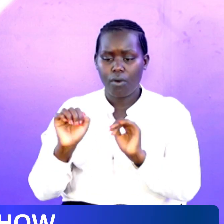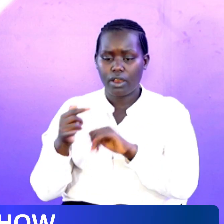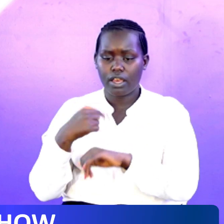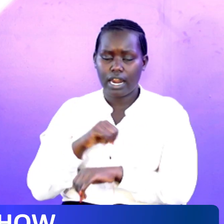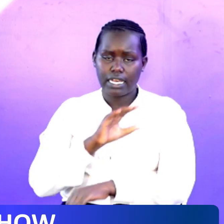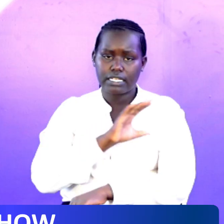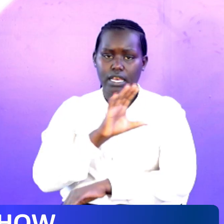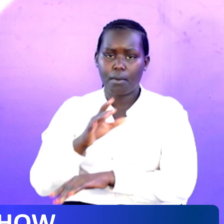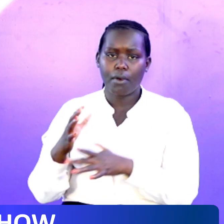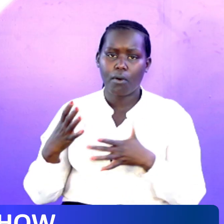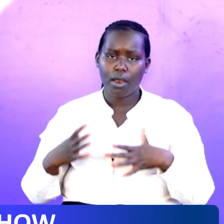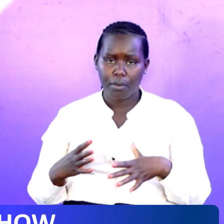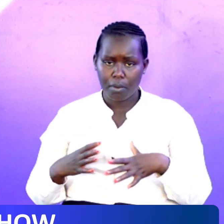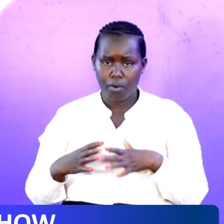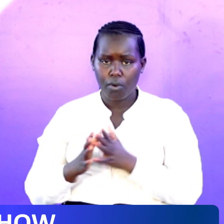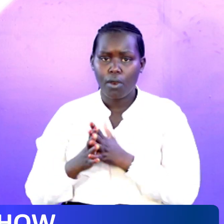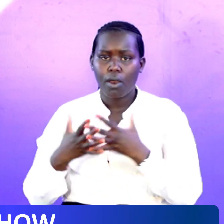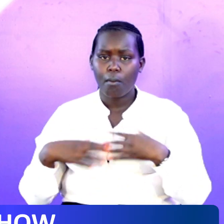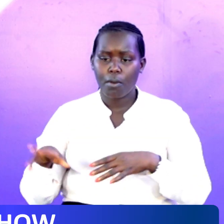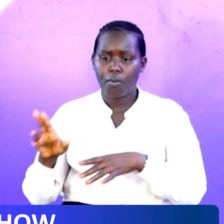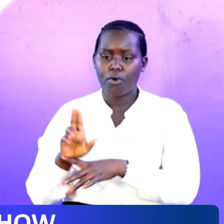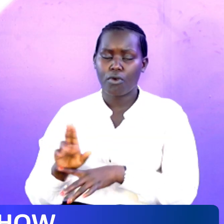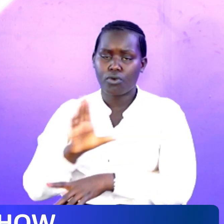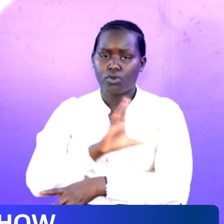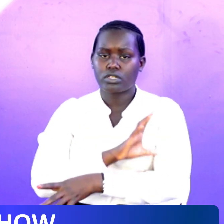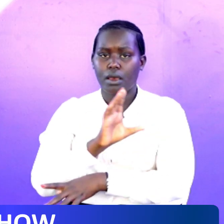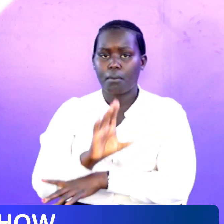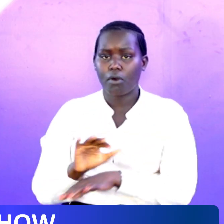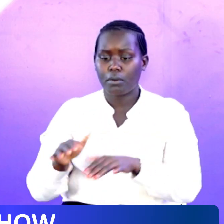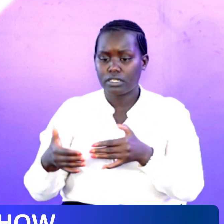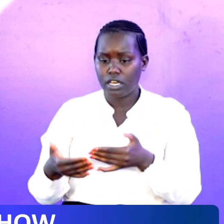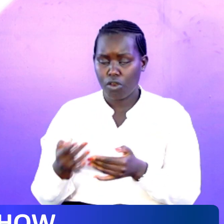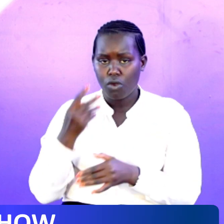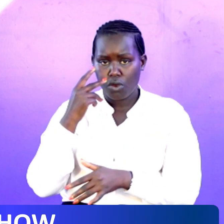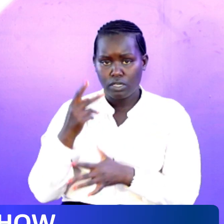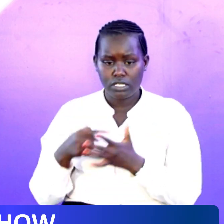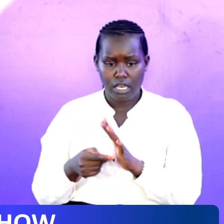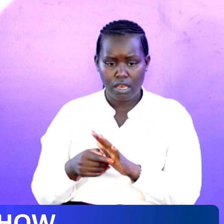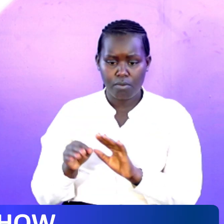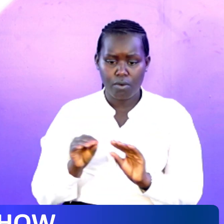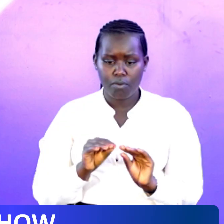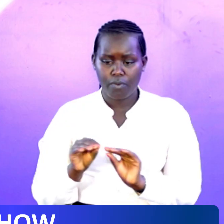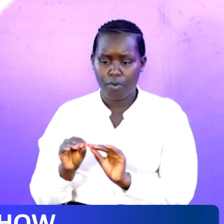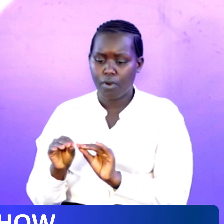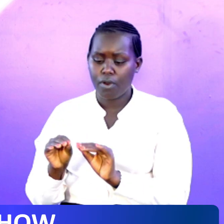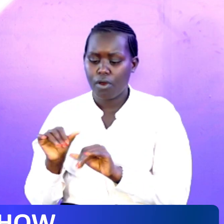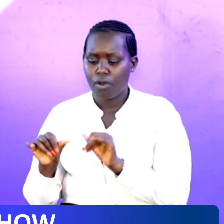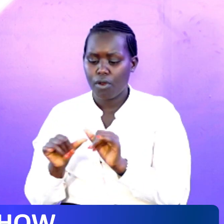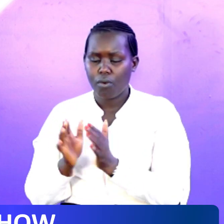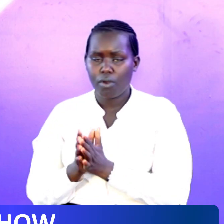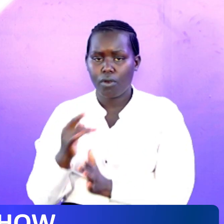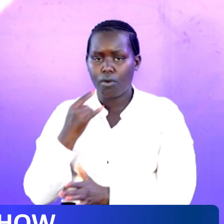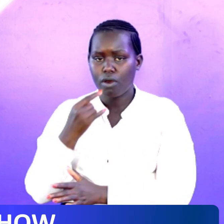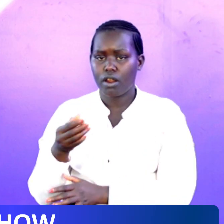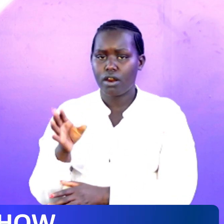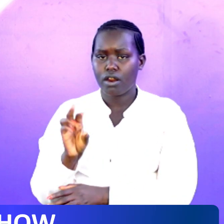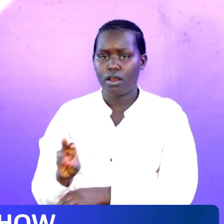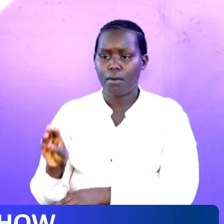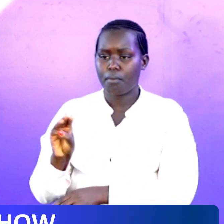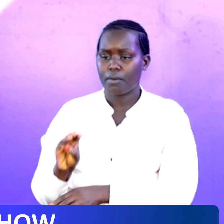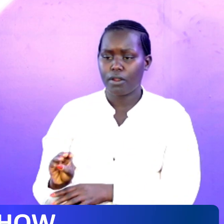citizens? Empowerment, people use this empowerment, like you see what they're moving around with this money, they're moving around giving 100 million per day for empowerment.